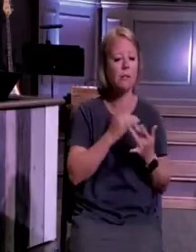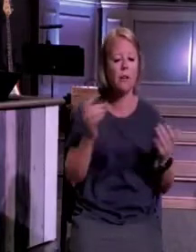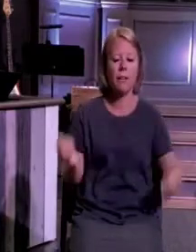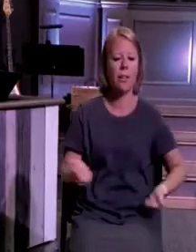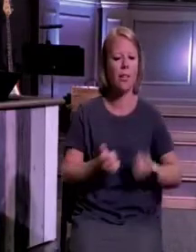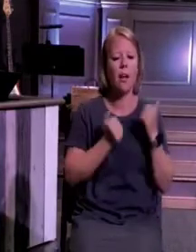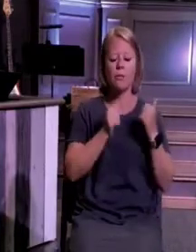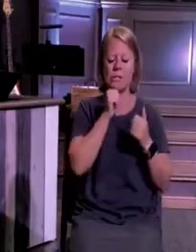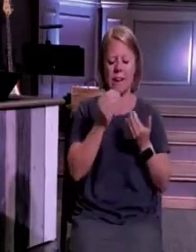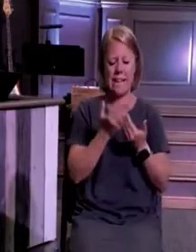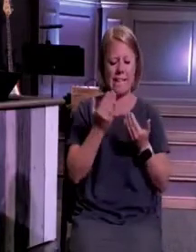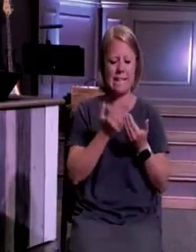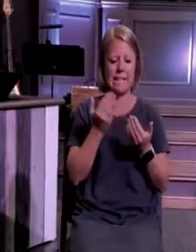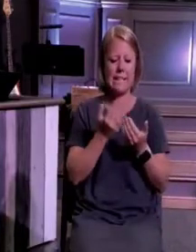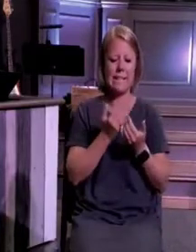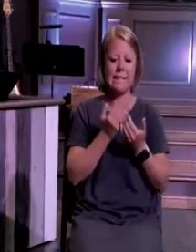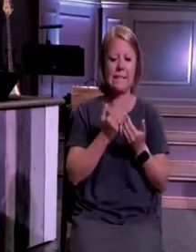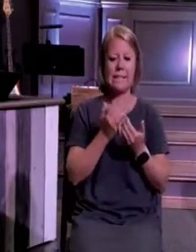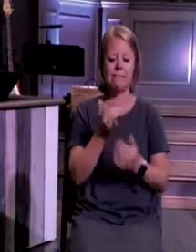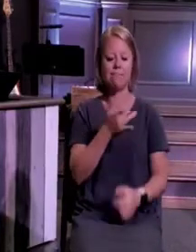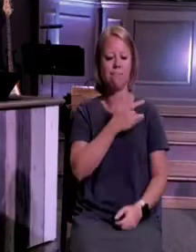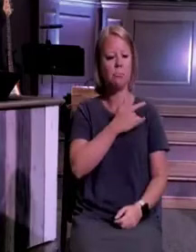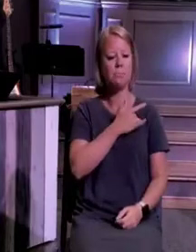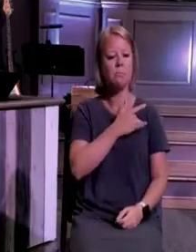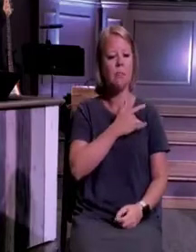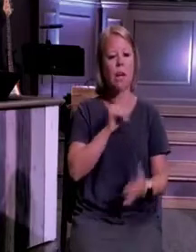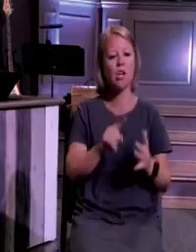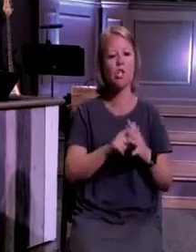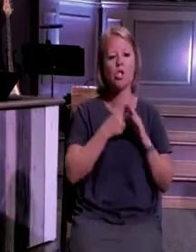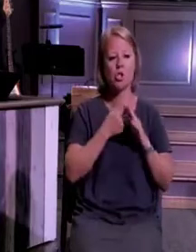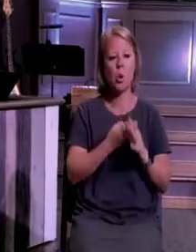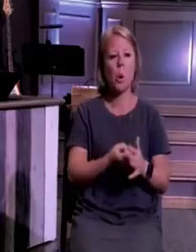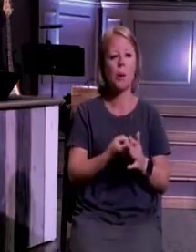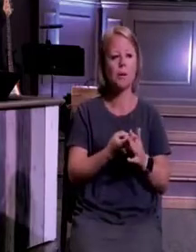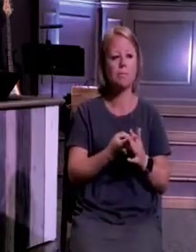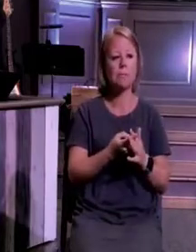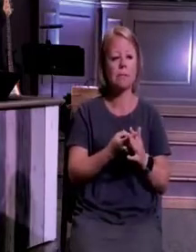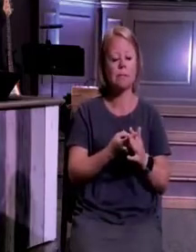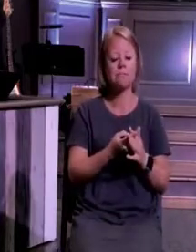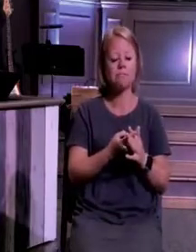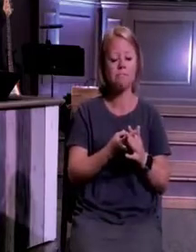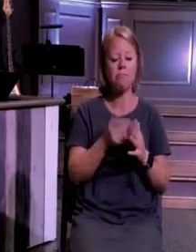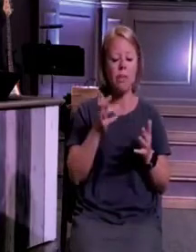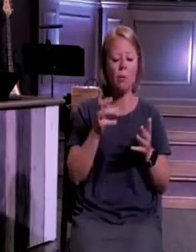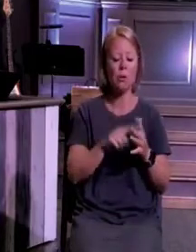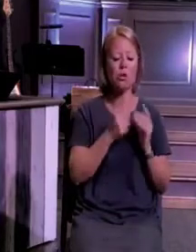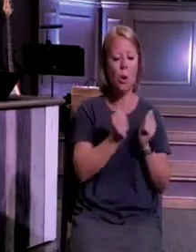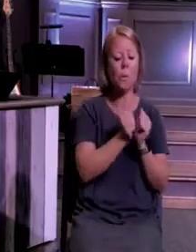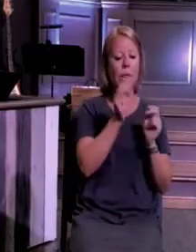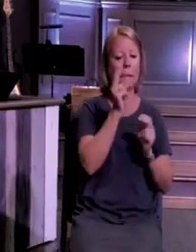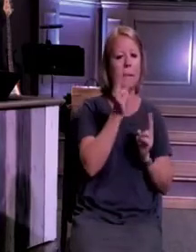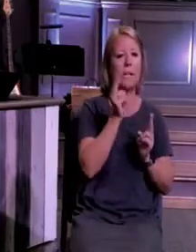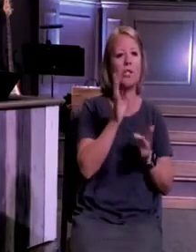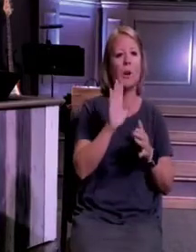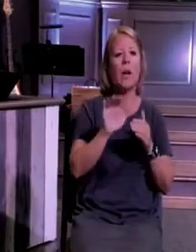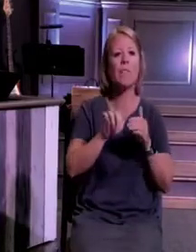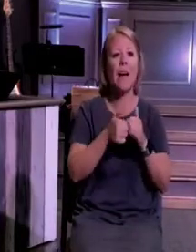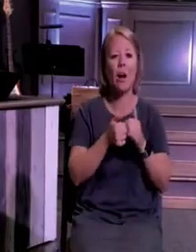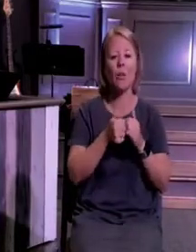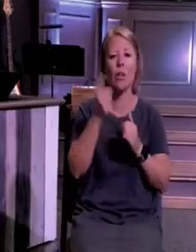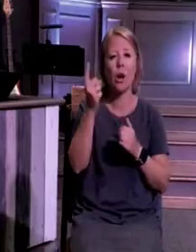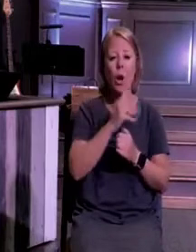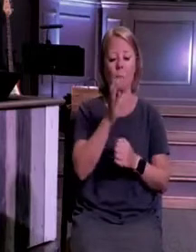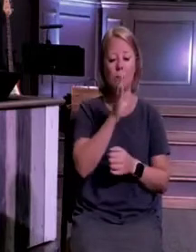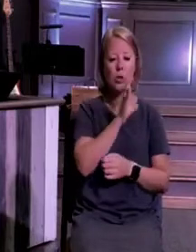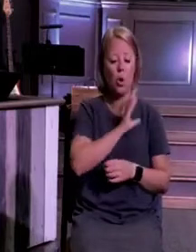easy call. It all started back, and I take liberty today to give you history of how the Come to Christ crusade